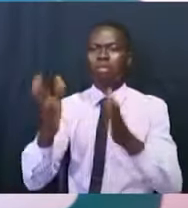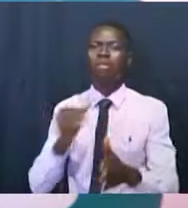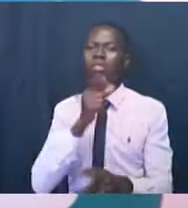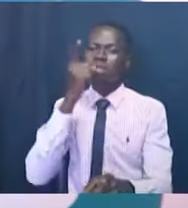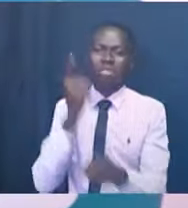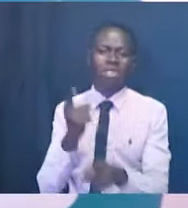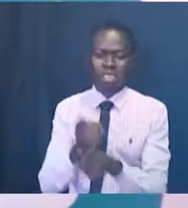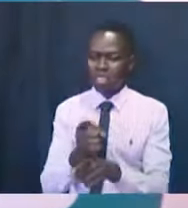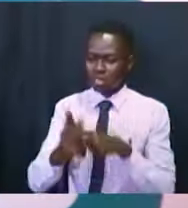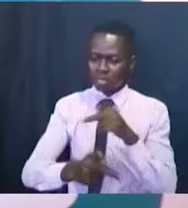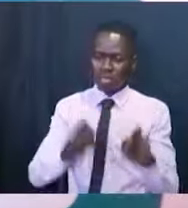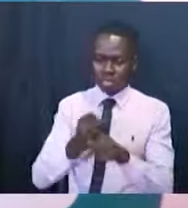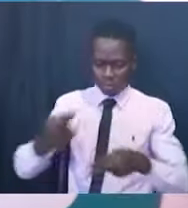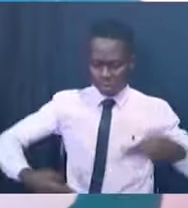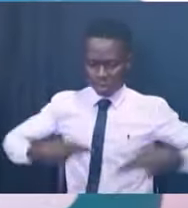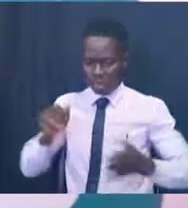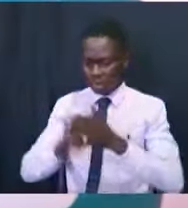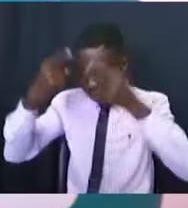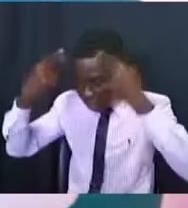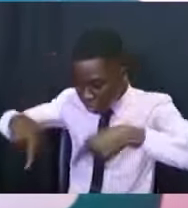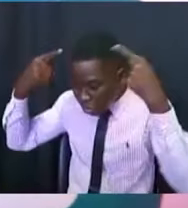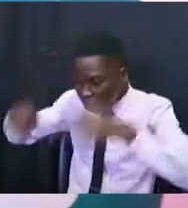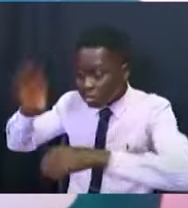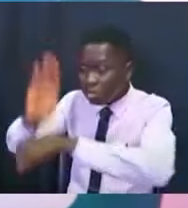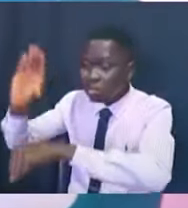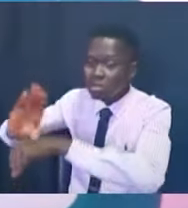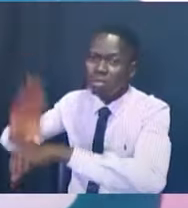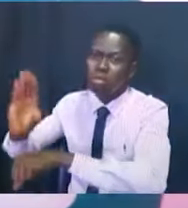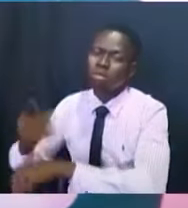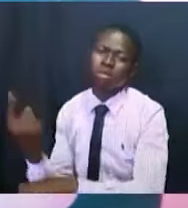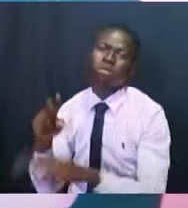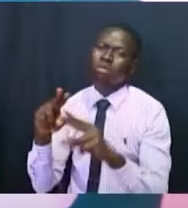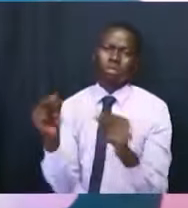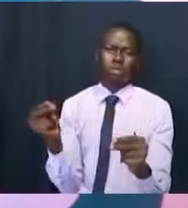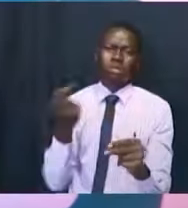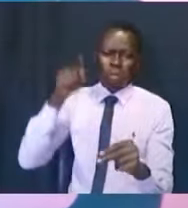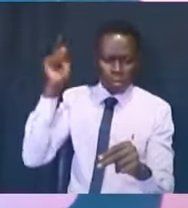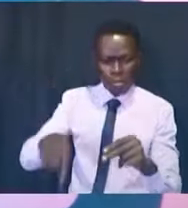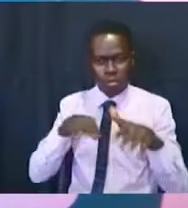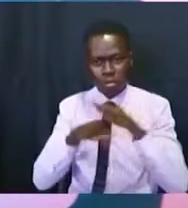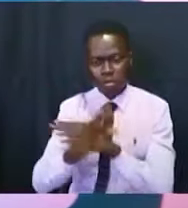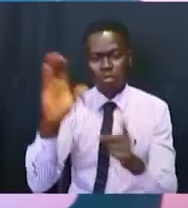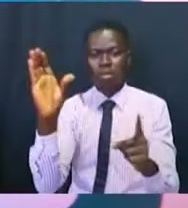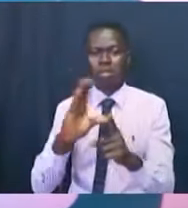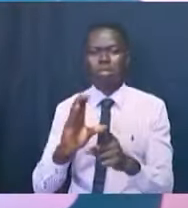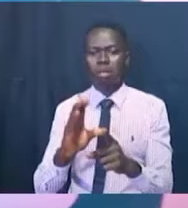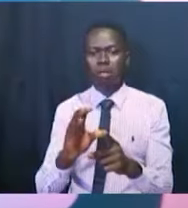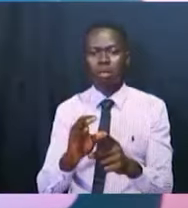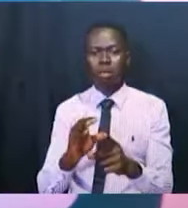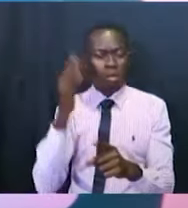kind of revival that will happen to us in the church, but it must get to the streets. Otherwise, people like this will deceive